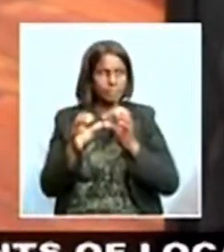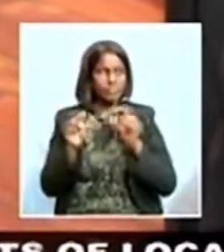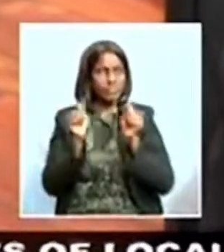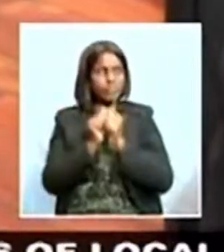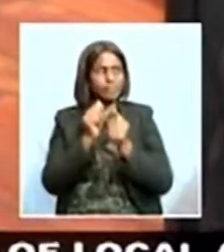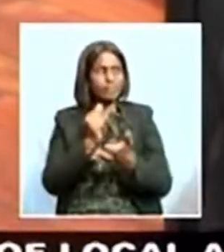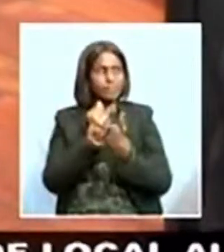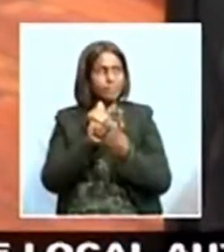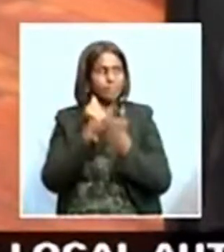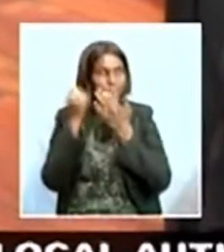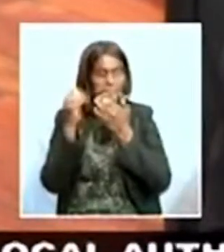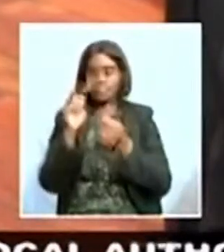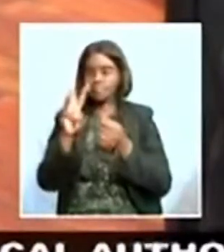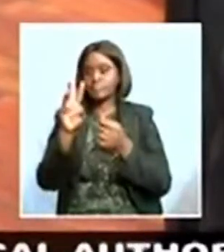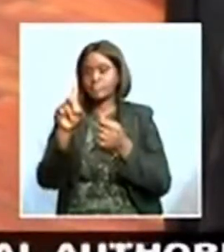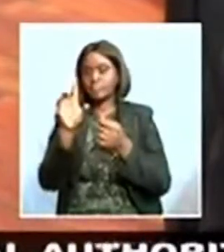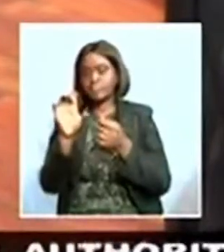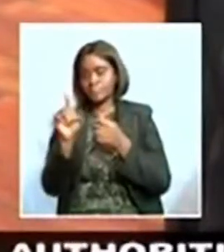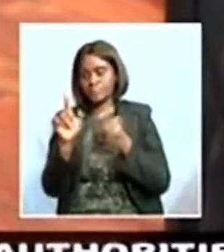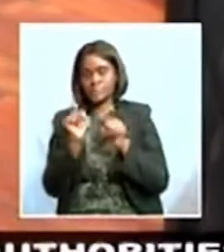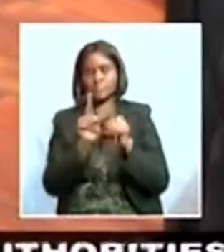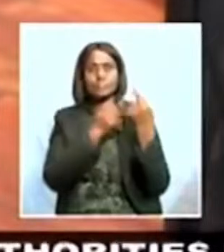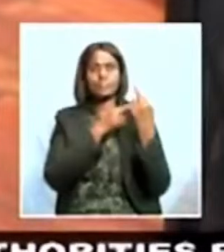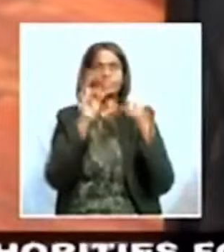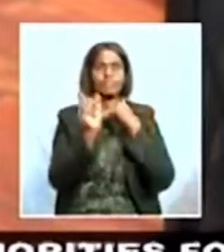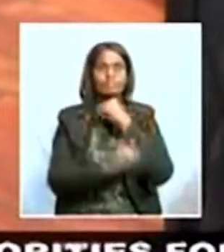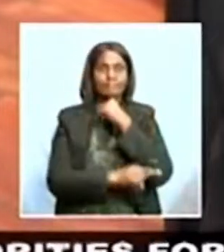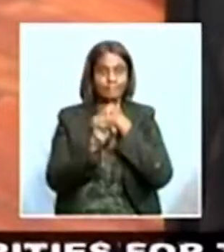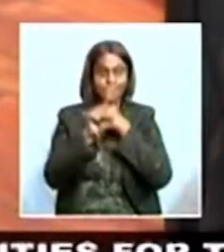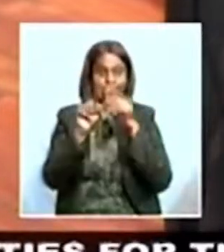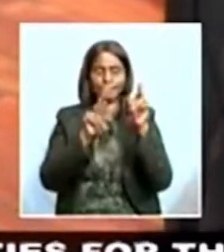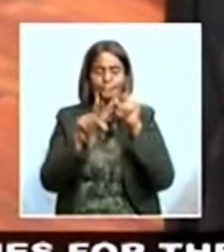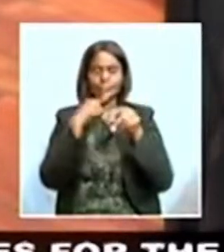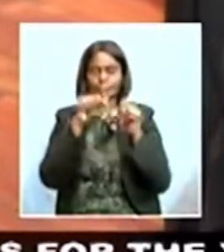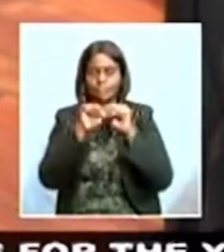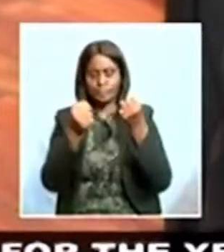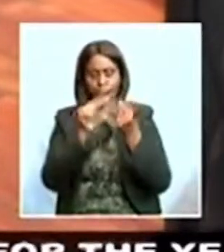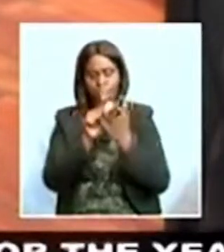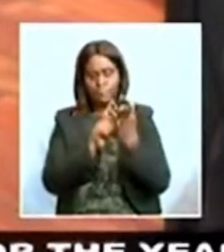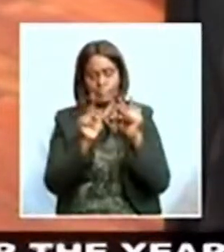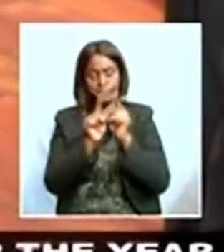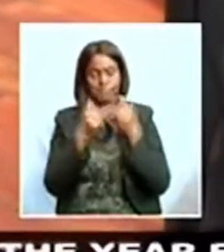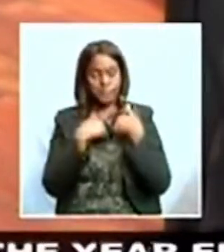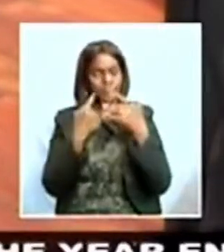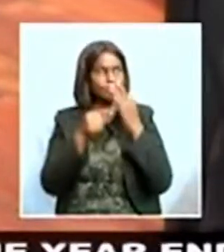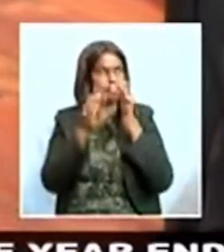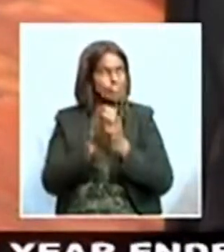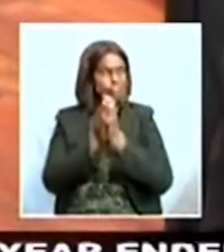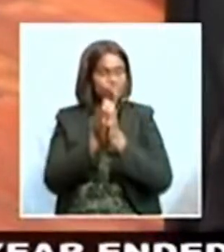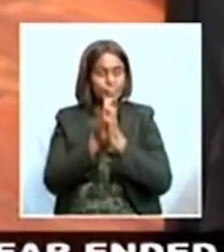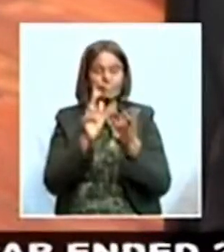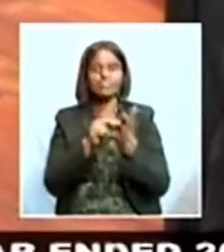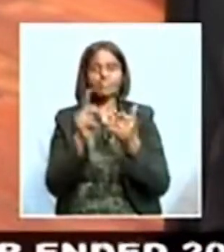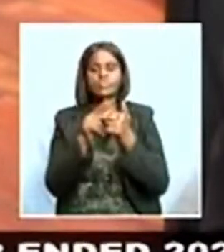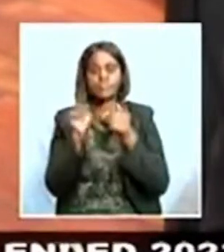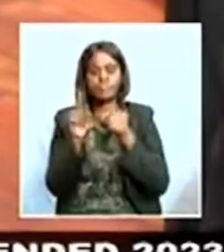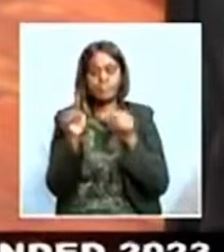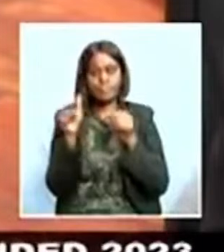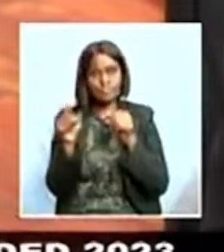the help of ward development committees and charge penalties on defaulters, as well as conduct dog destruction exercise so that